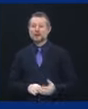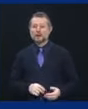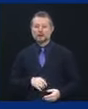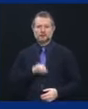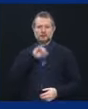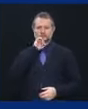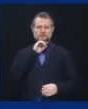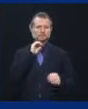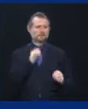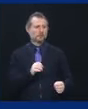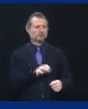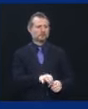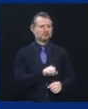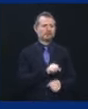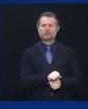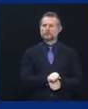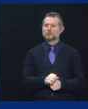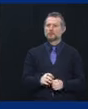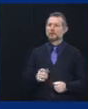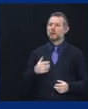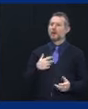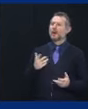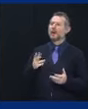a stolen site.